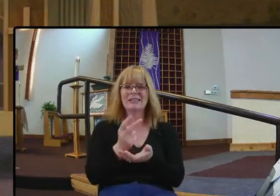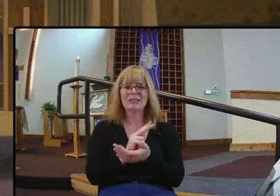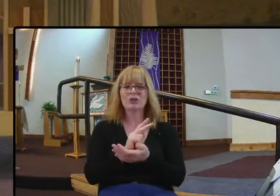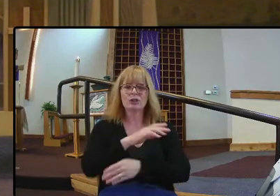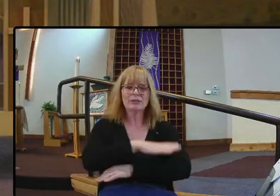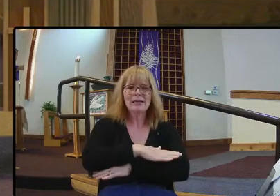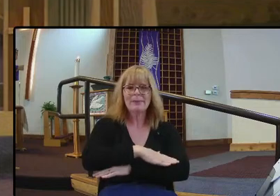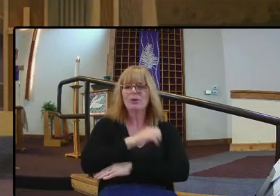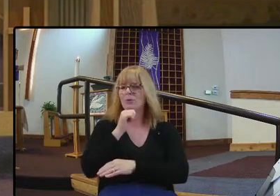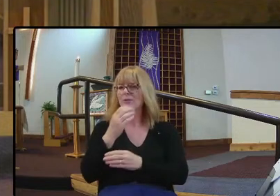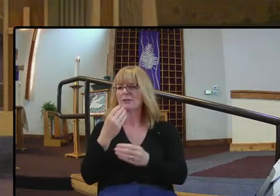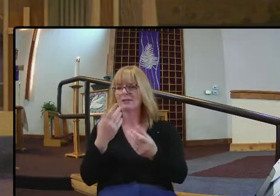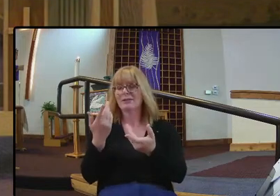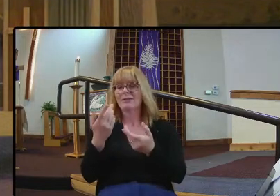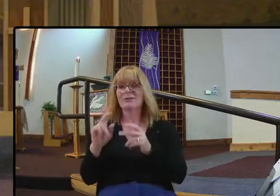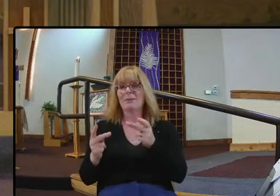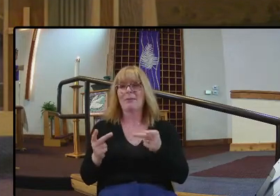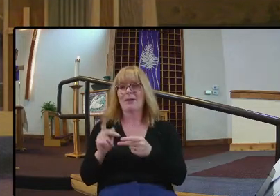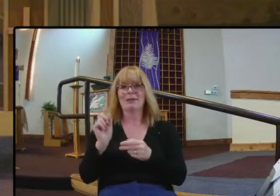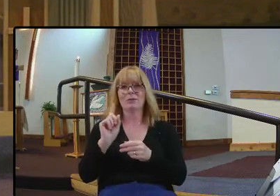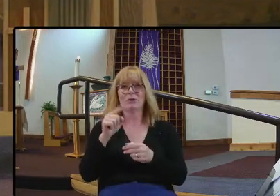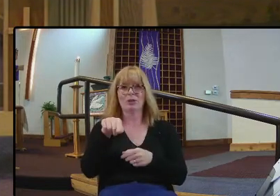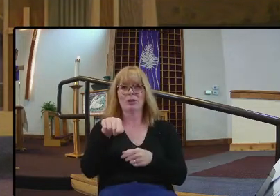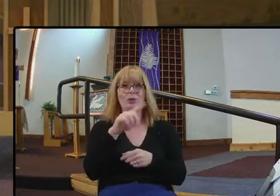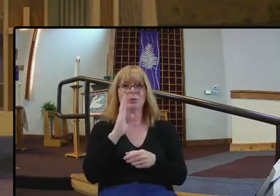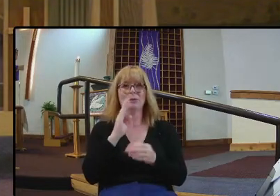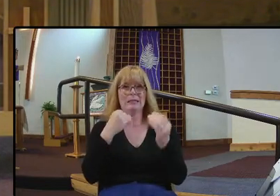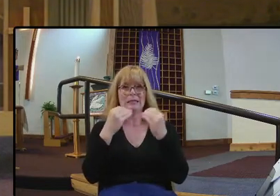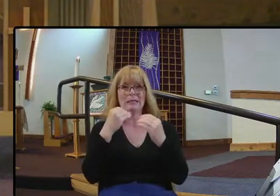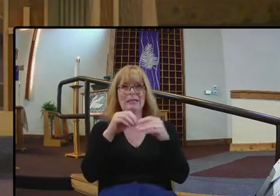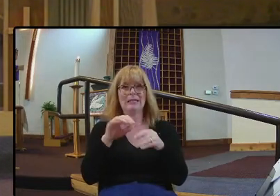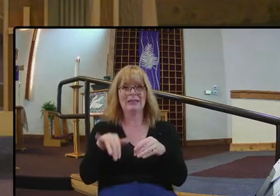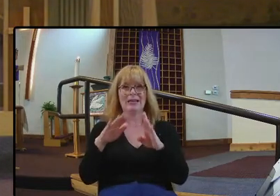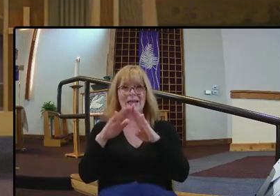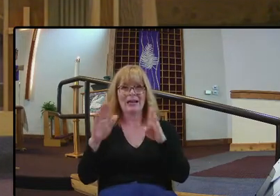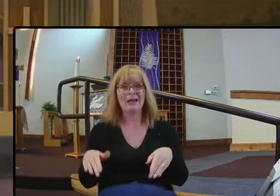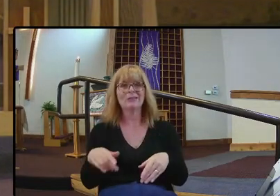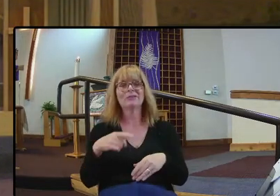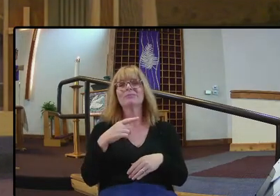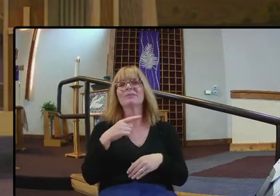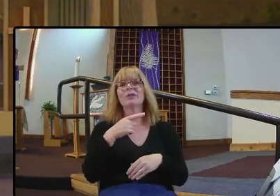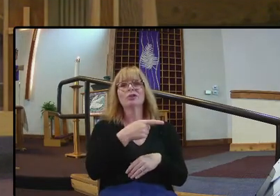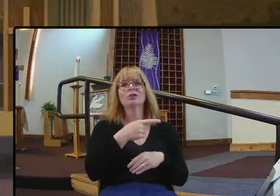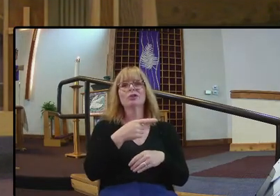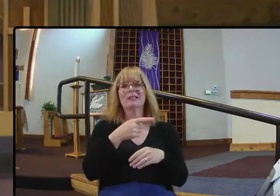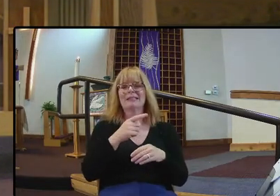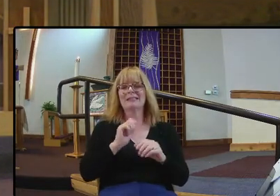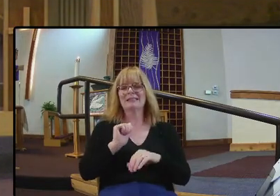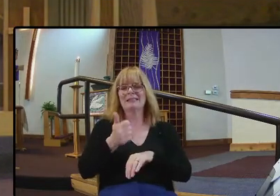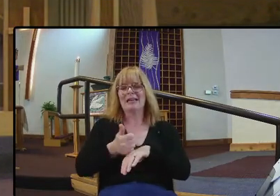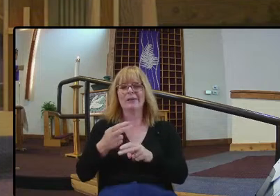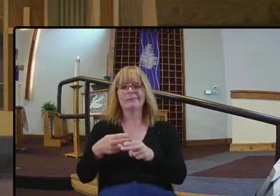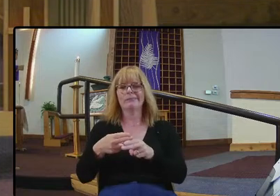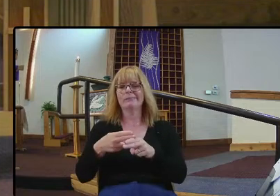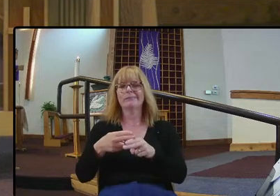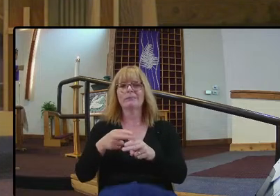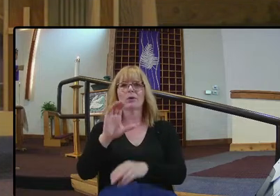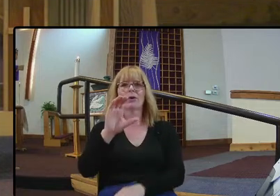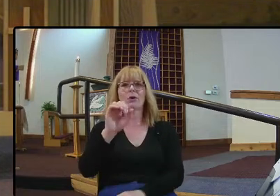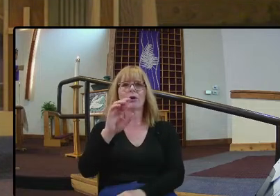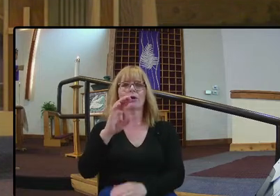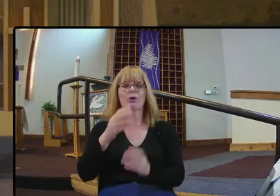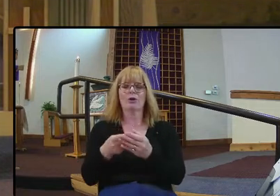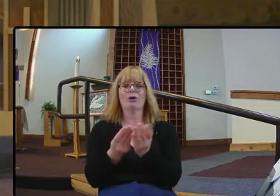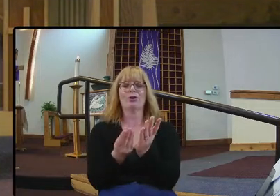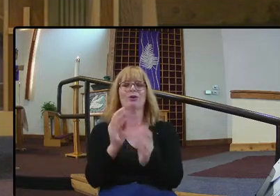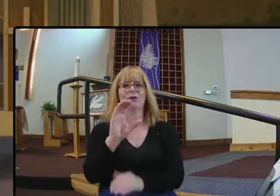room, it was where you ate in the house. And she just had a card table there and a bunch of folding chairs. And